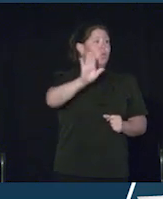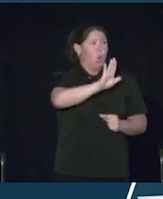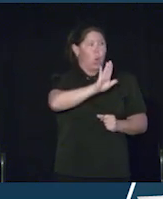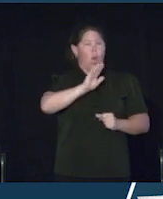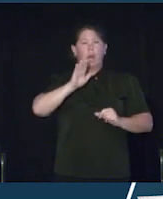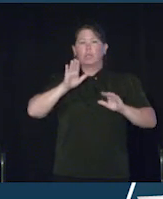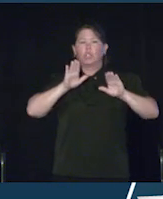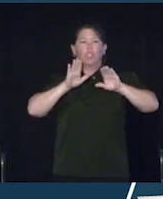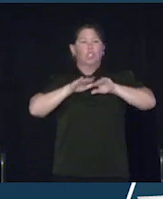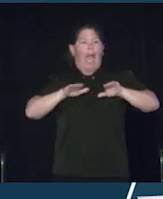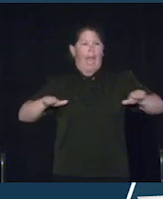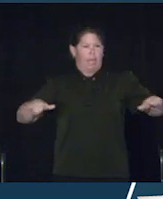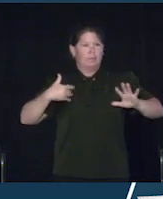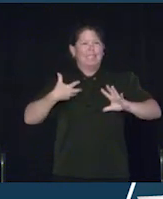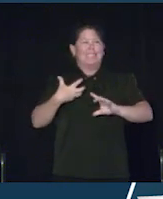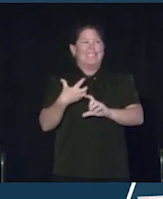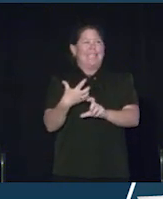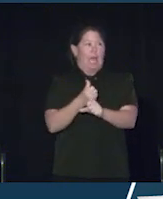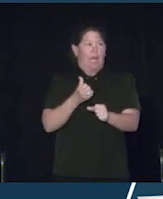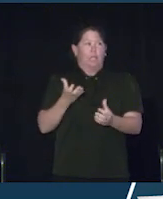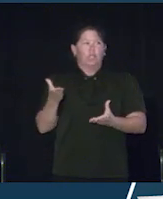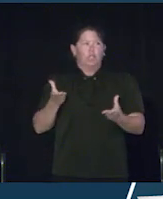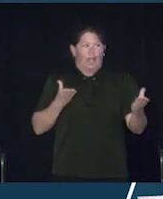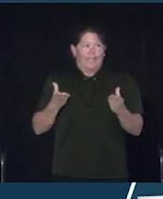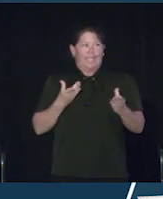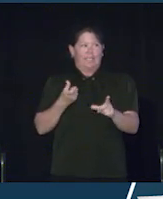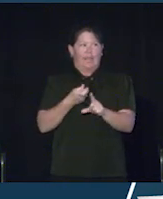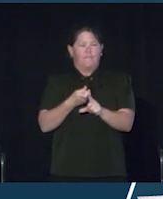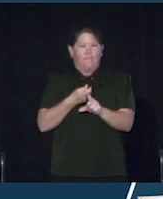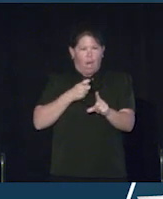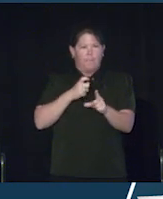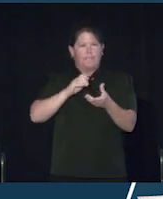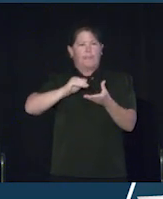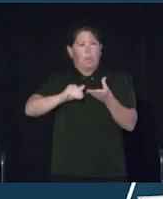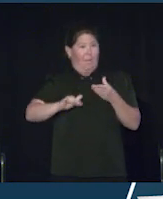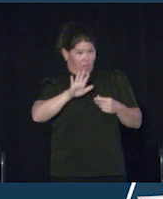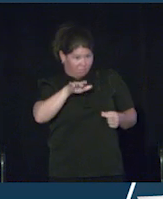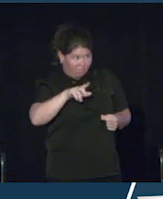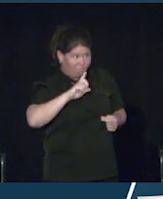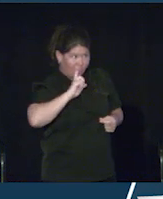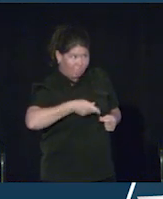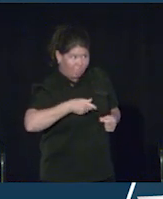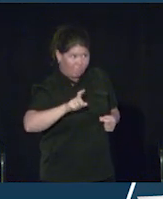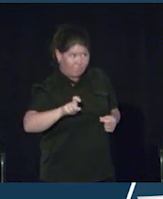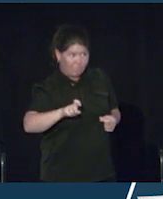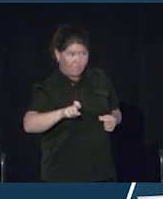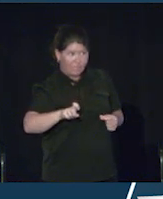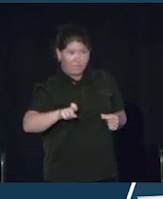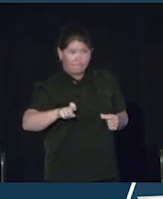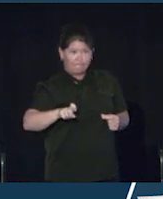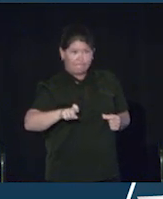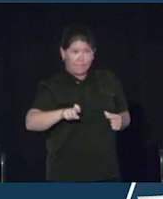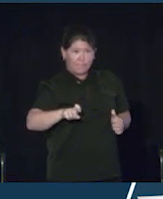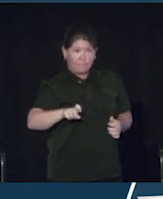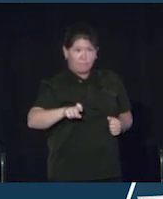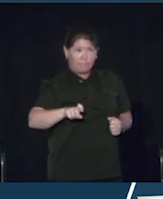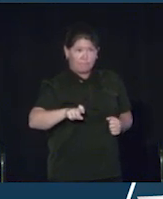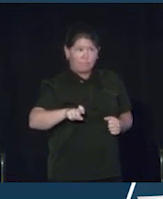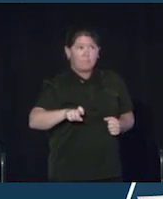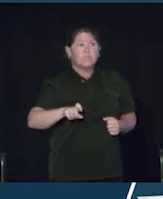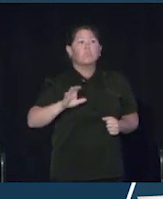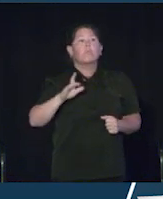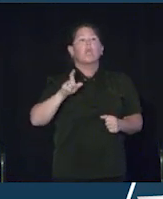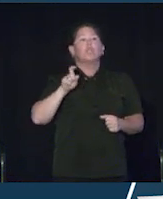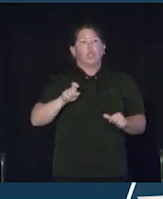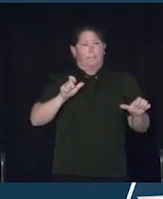services from the waiver, is that your child is receiving services from the waiver, your waiver support coordinator should be able to assist you